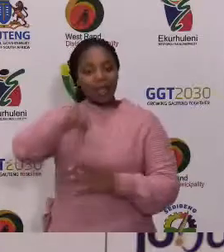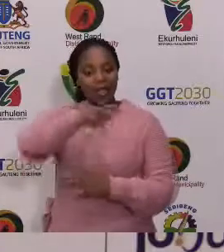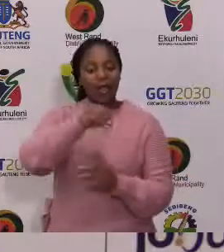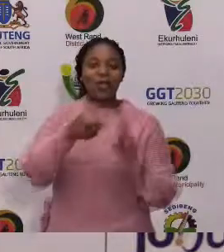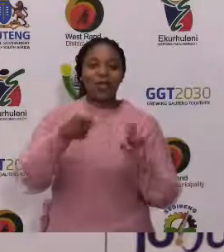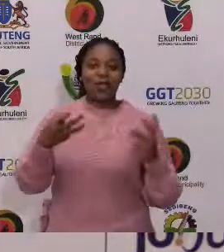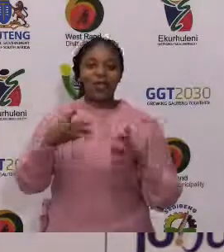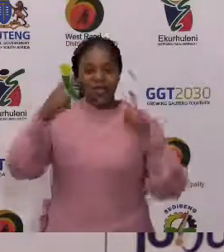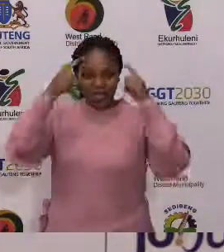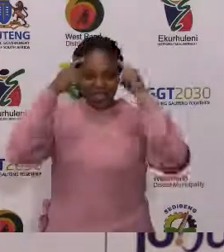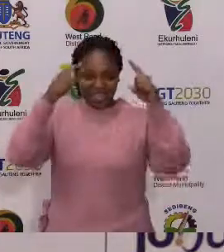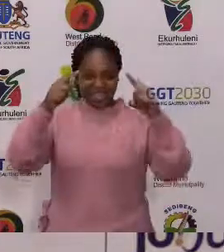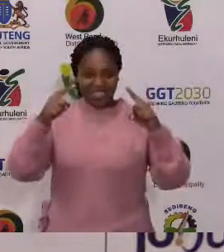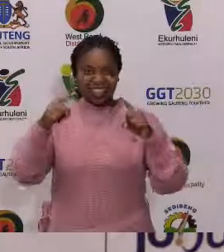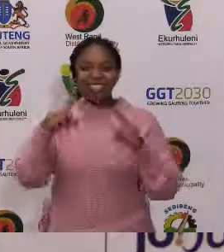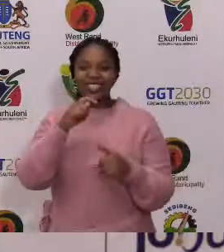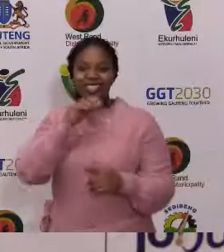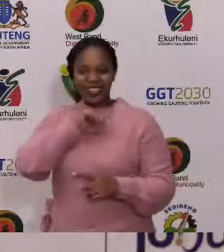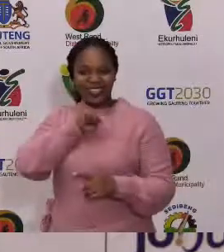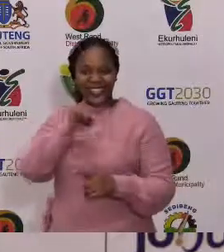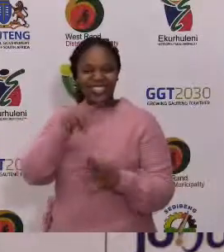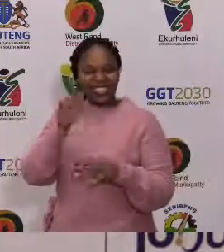that all of you are from Wits today.